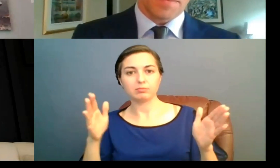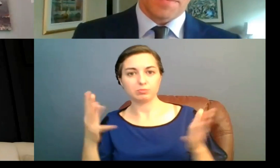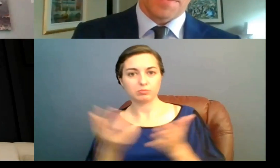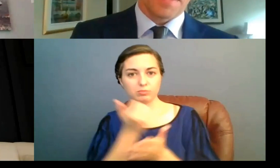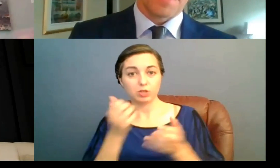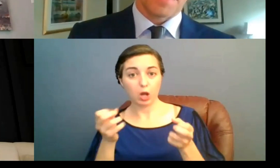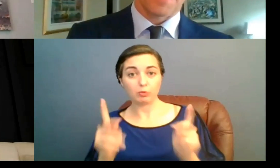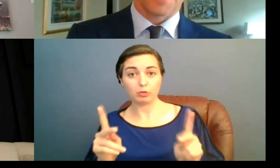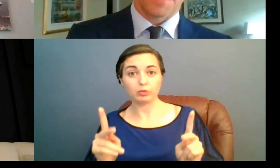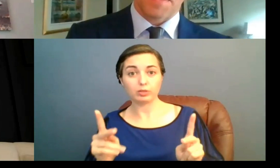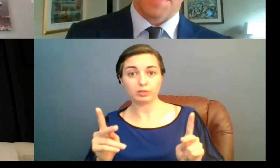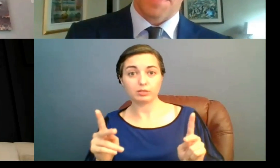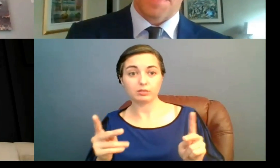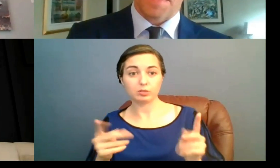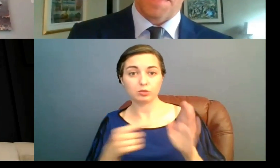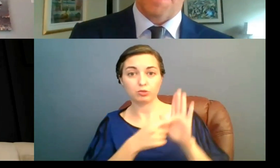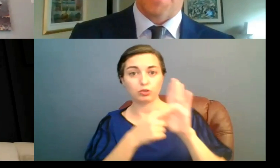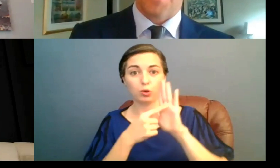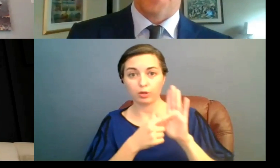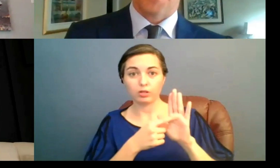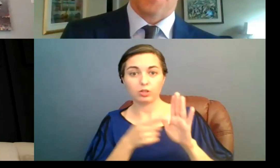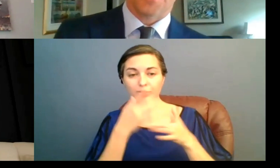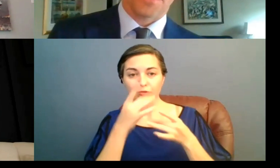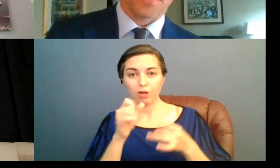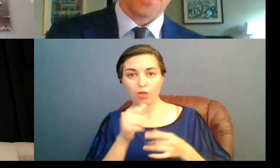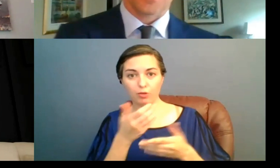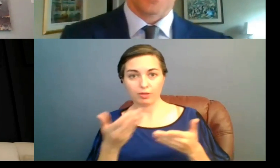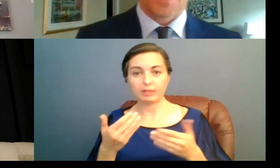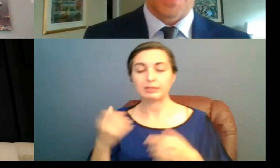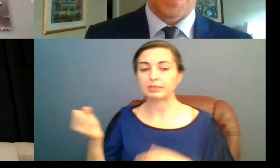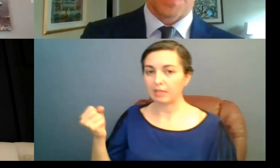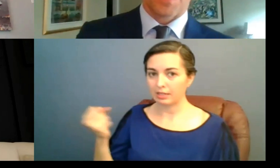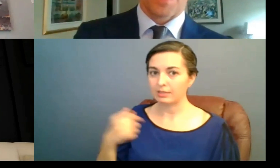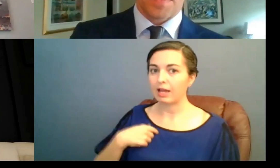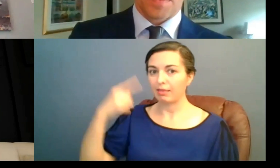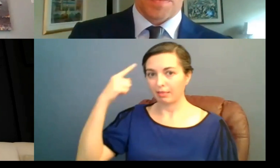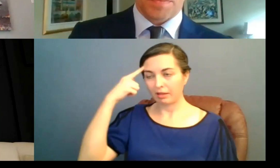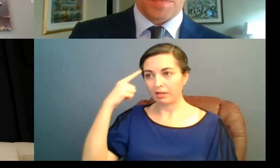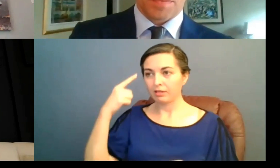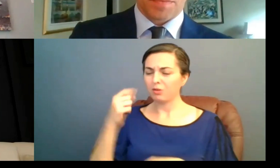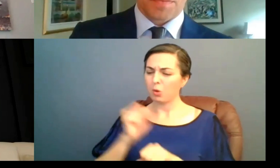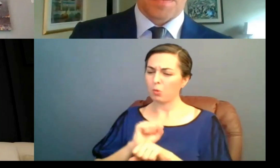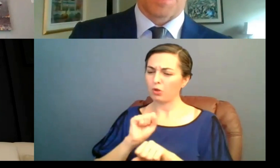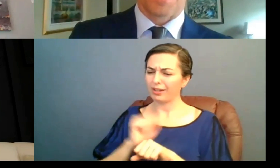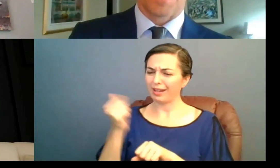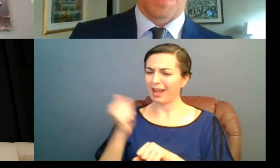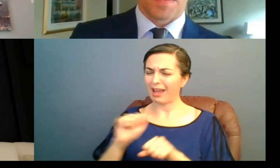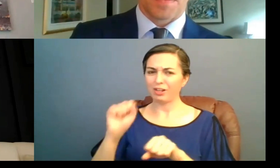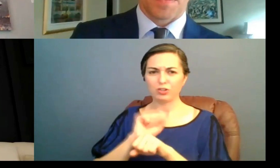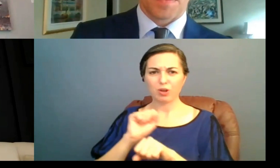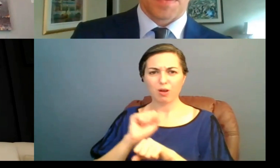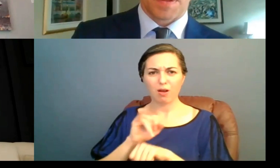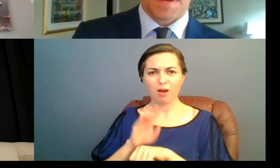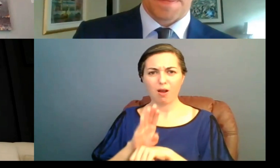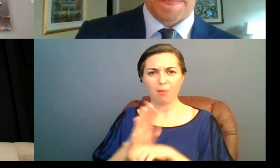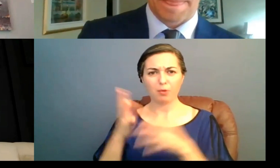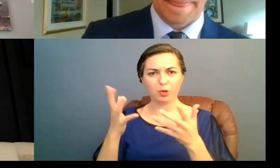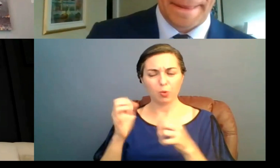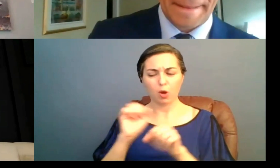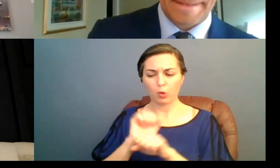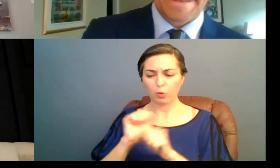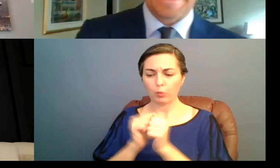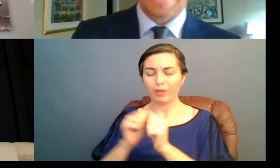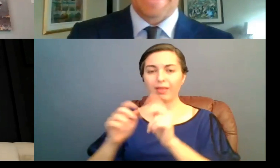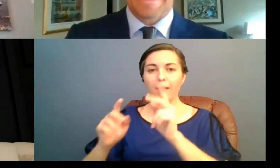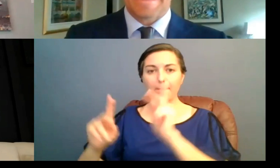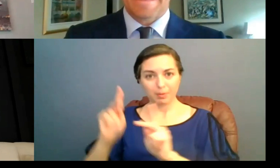for sure. And I think a lot of working in any job is about people. You want to work with people that you like, and you want to work with